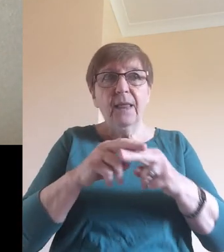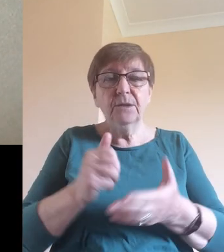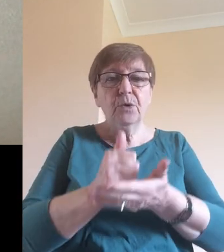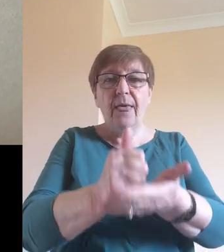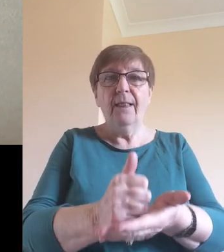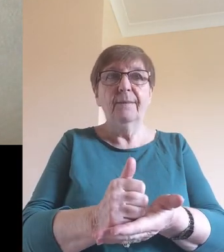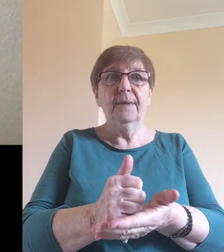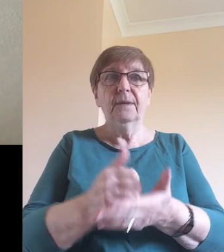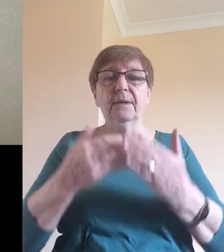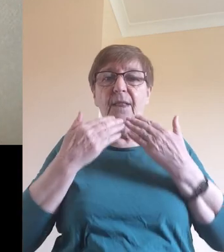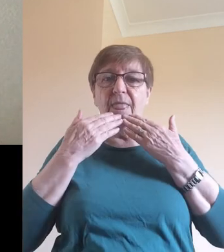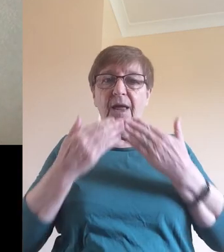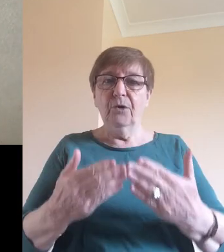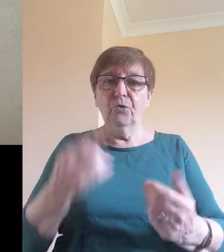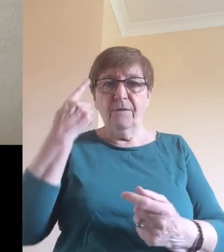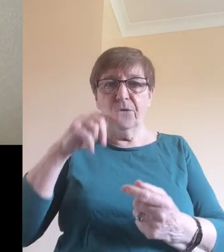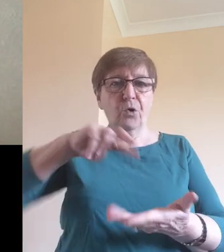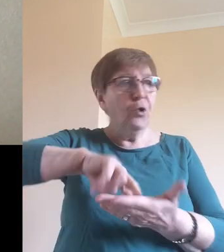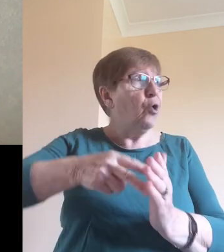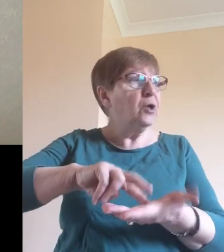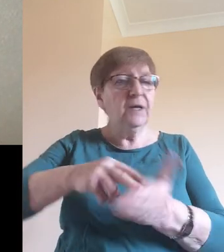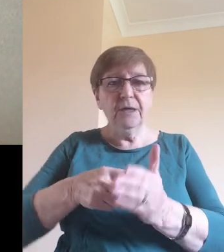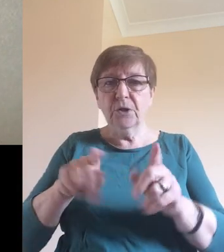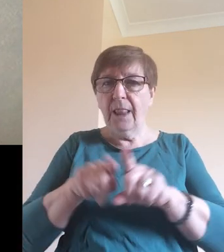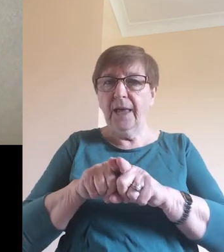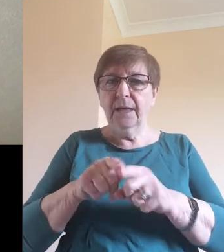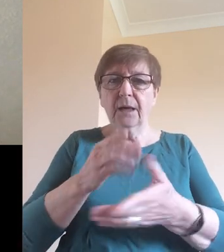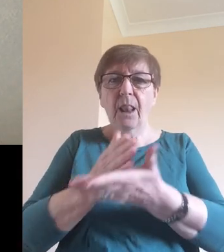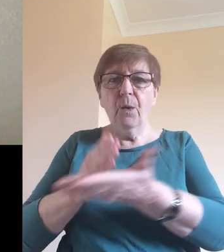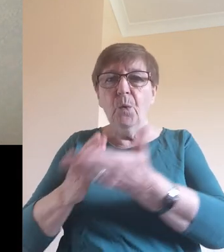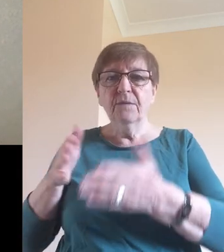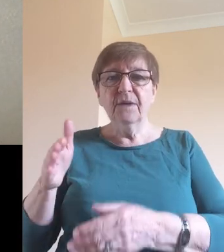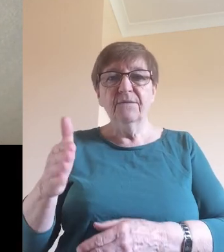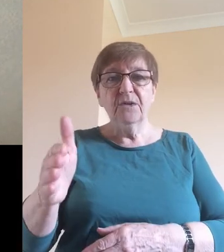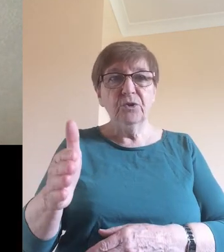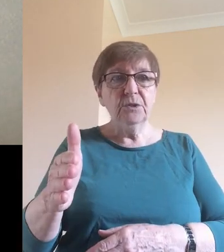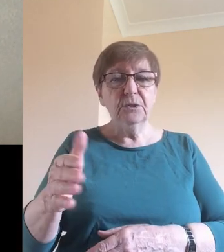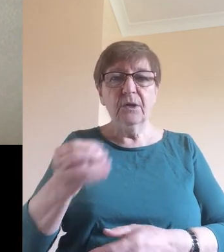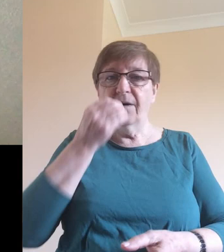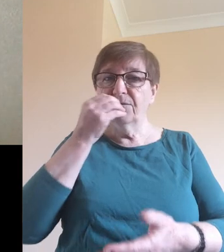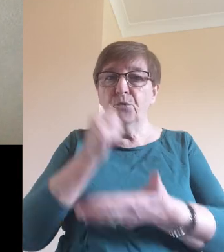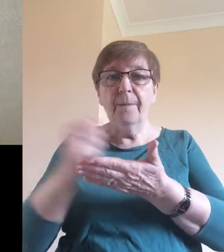And so I thank you for organisations like Loaves and Fishes and the Food Bank.